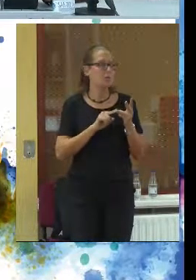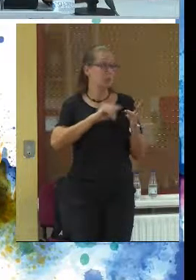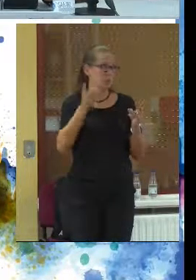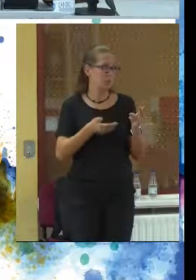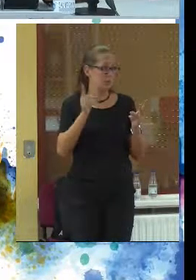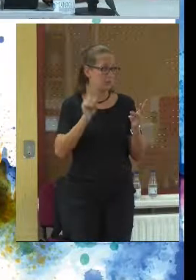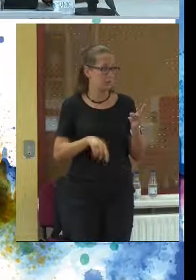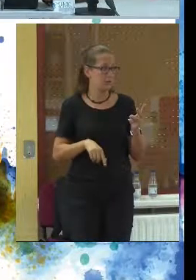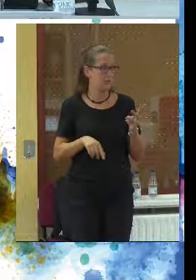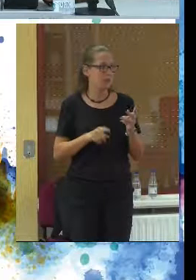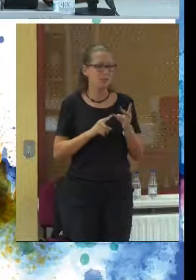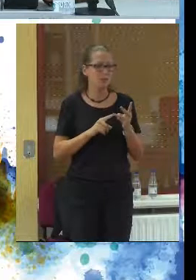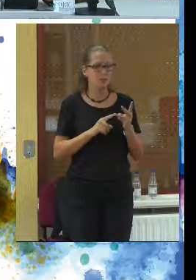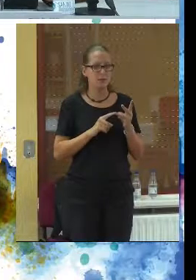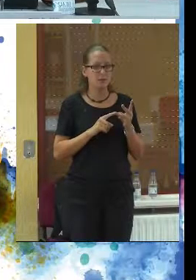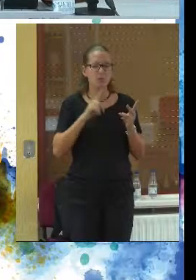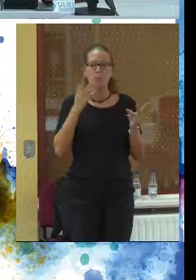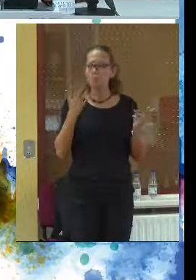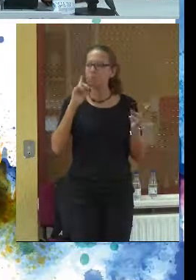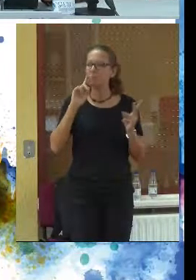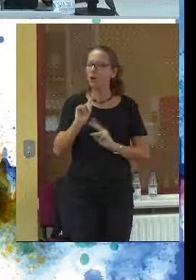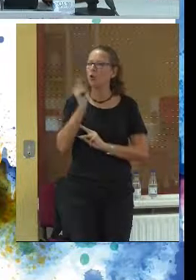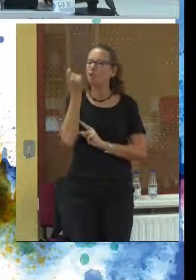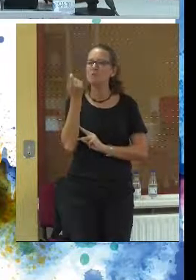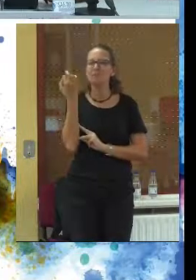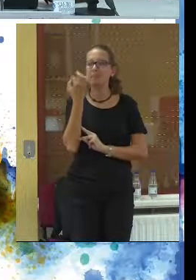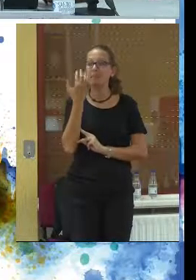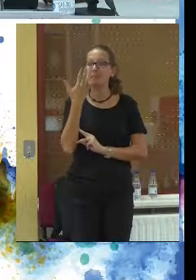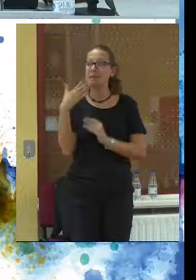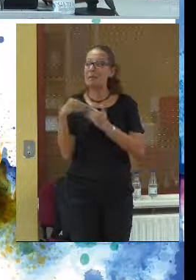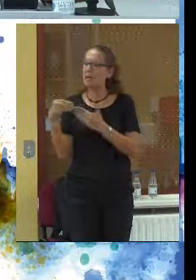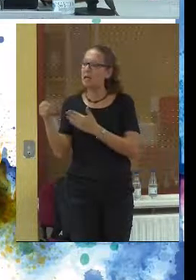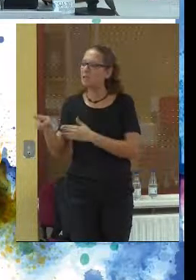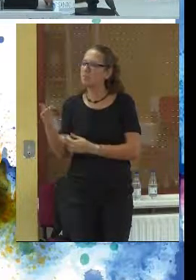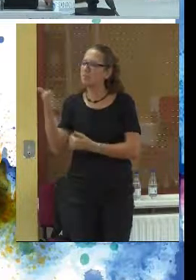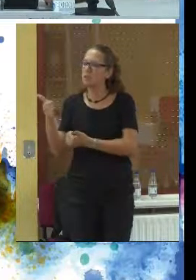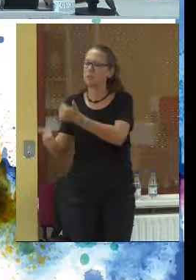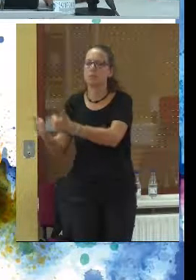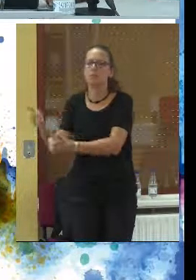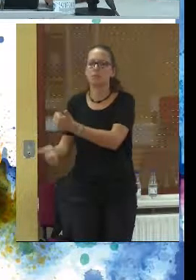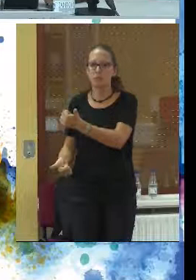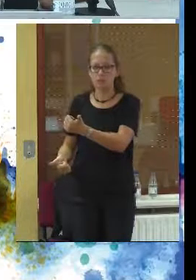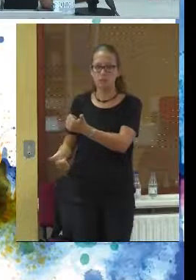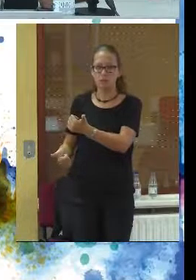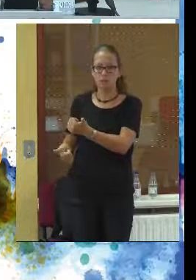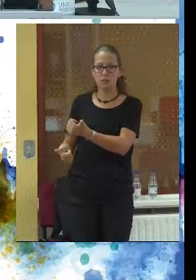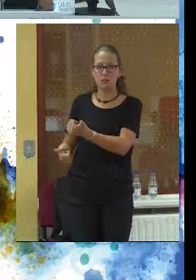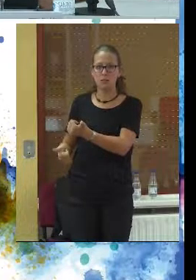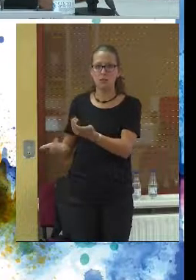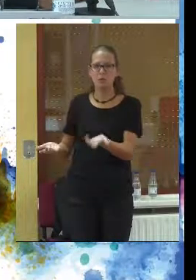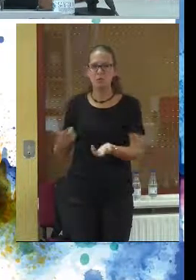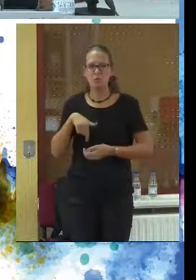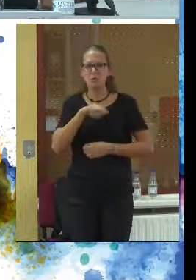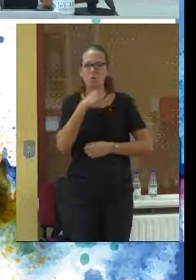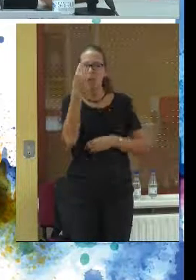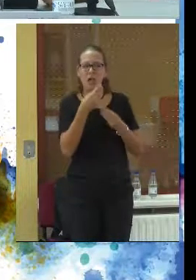third and not less important objective has been to achieve that make our customers